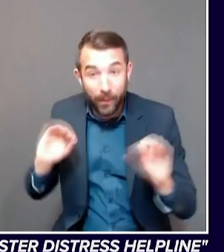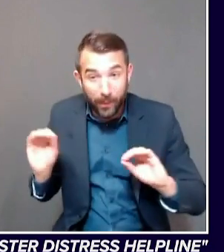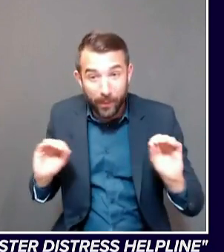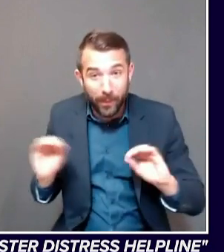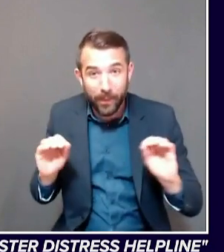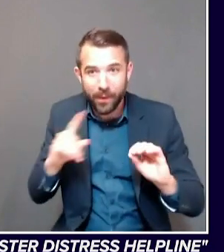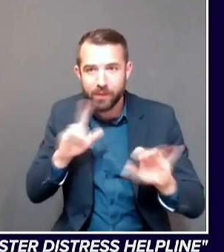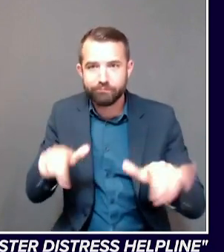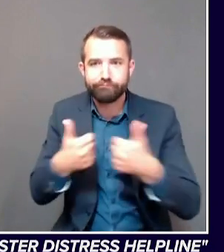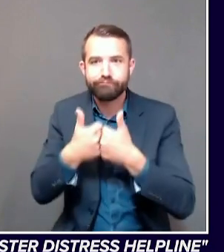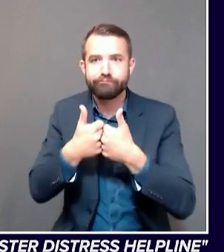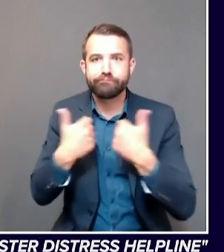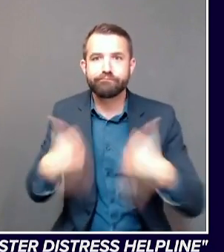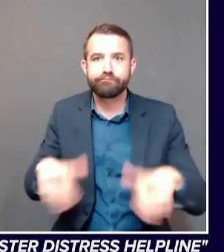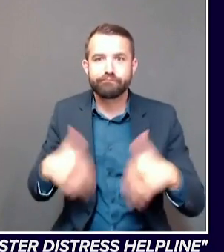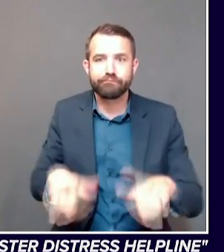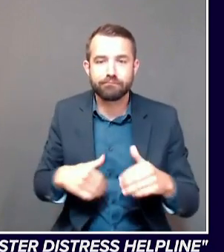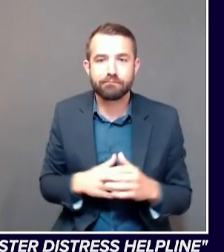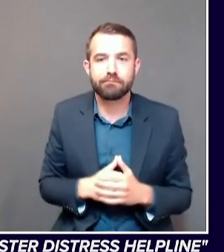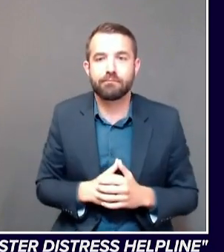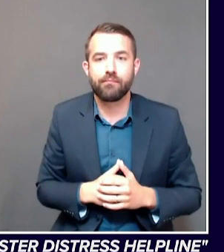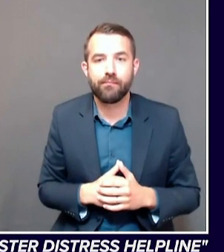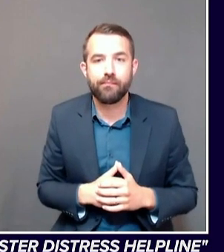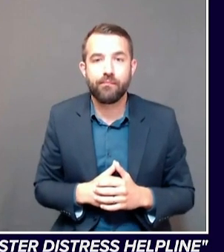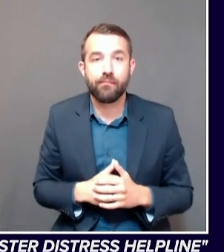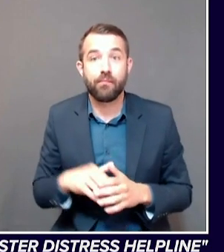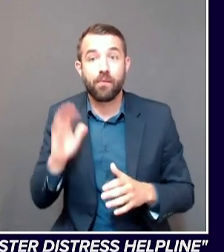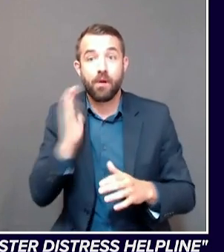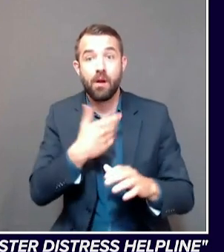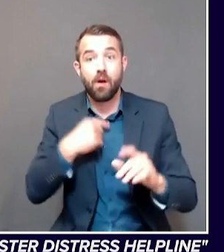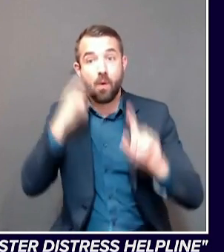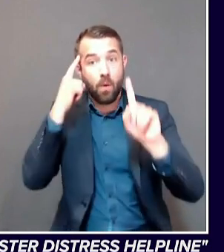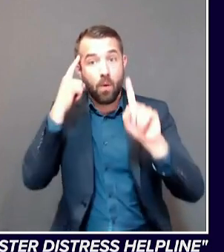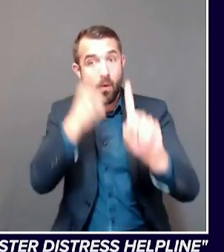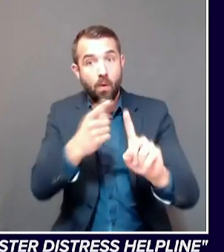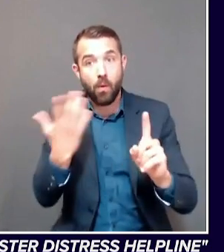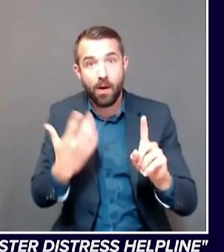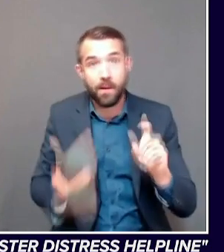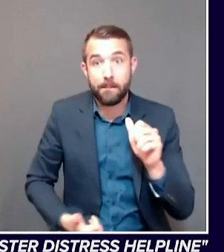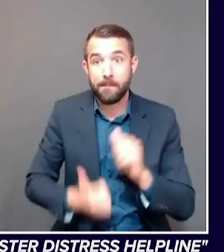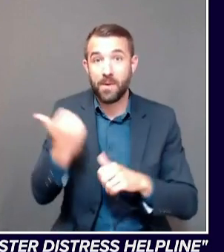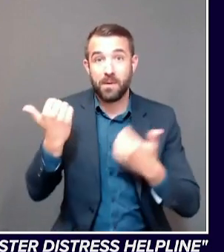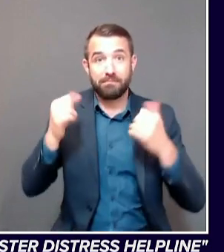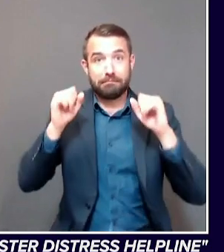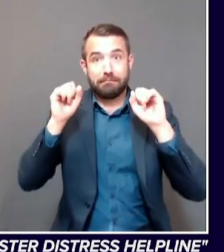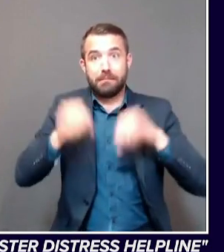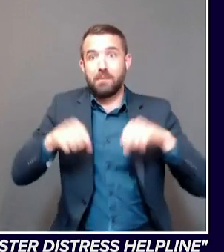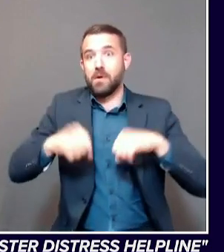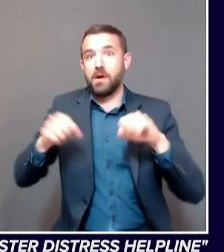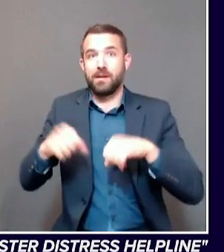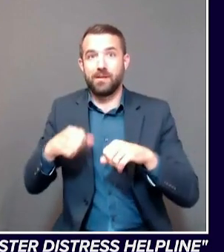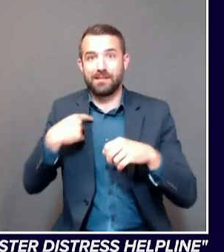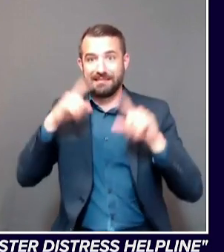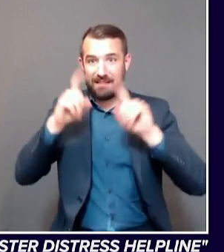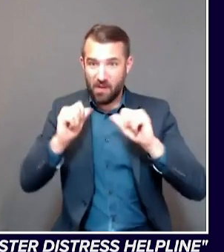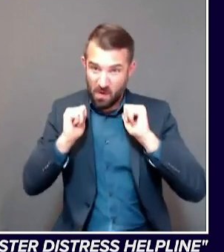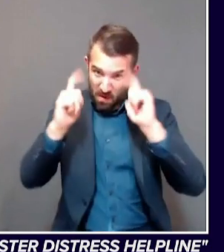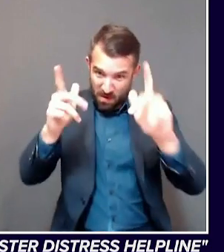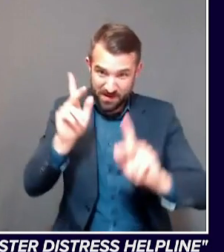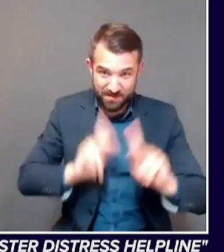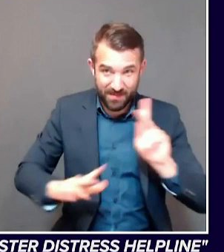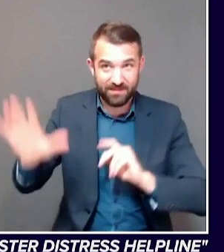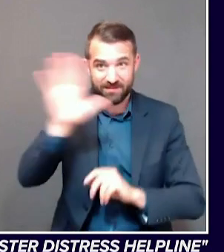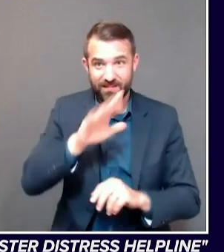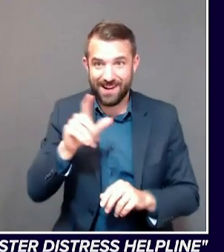challenge because we wanted to get as many folks fit tested, but couldn't find a solution. In fact, we even reached out